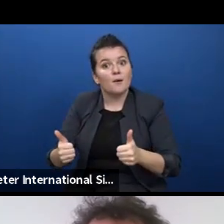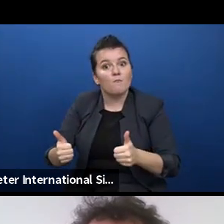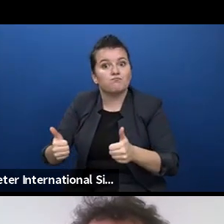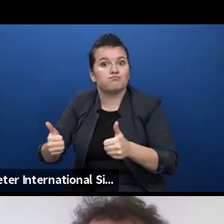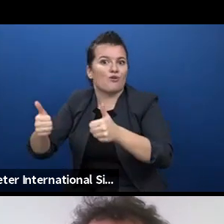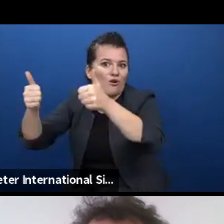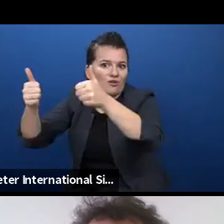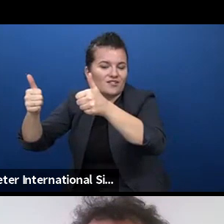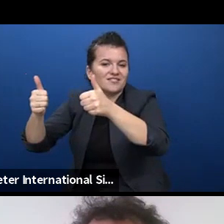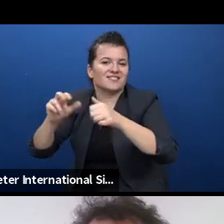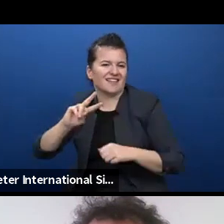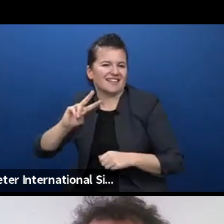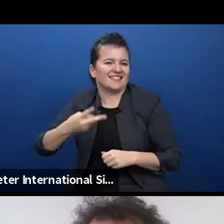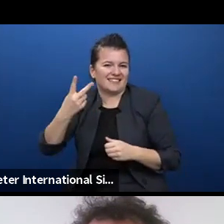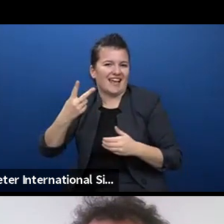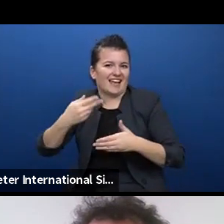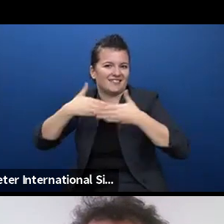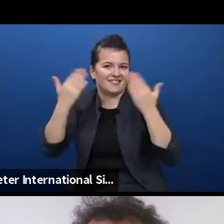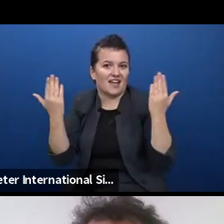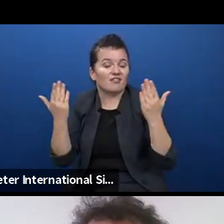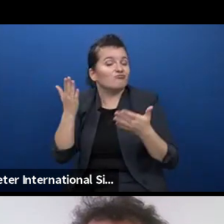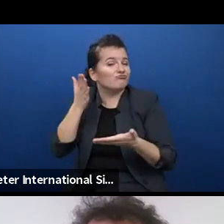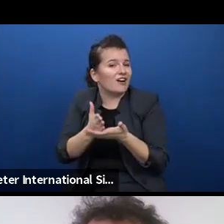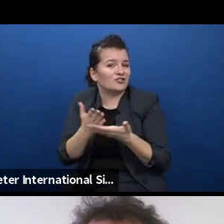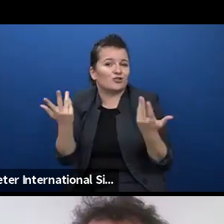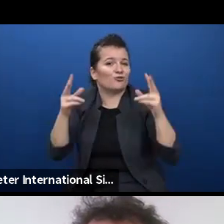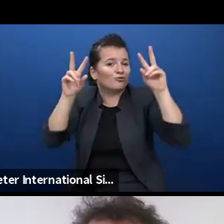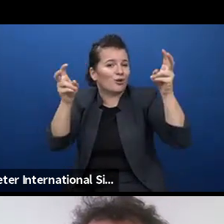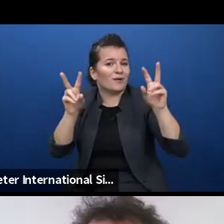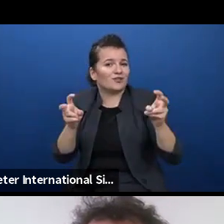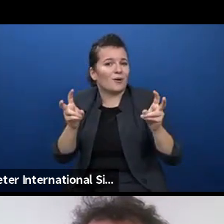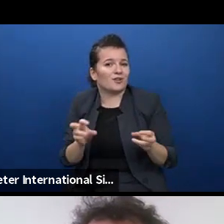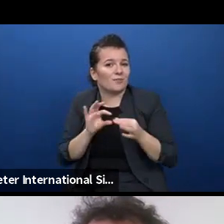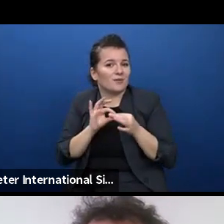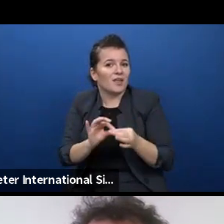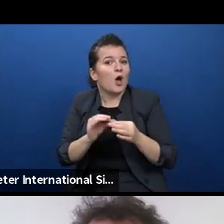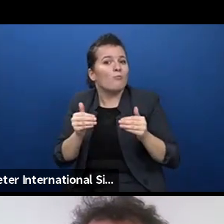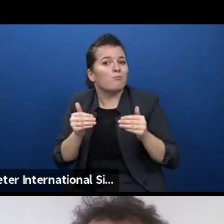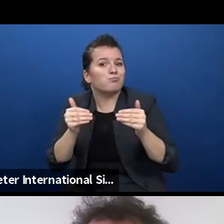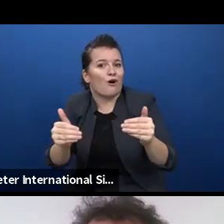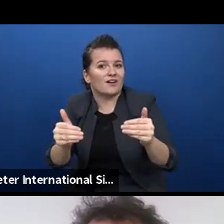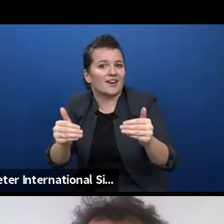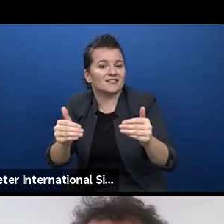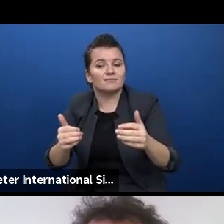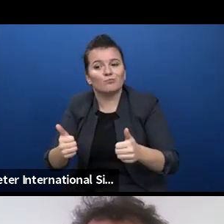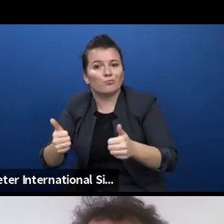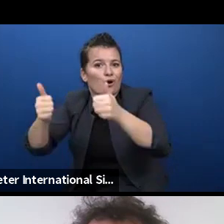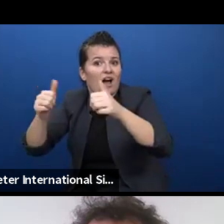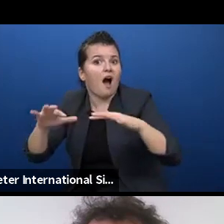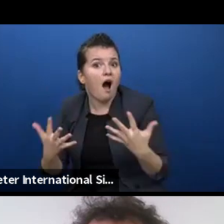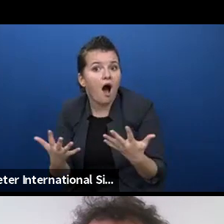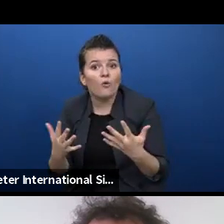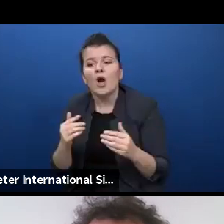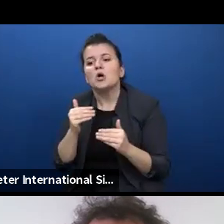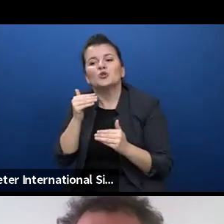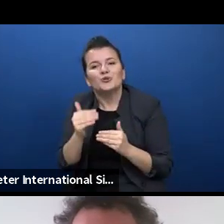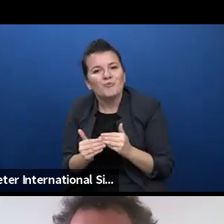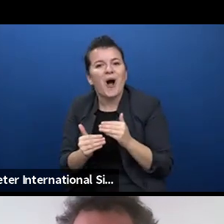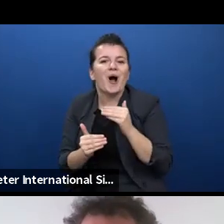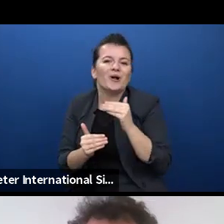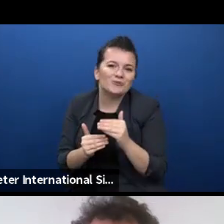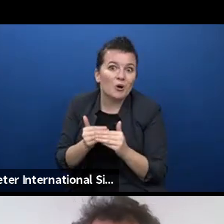Forum. It is about making progress. Well, progress you can only make by by setting small steps. I hope this discussion